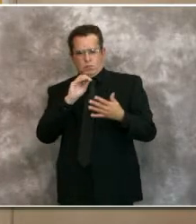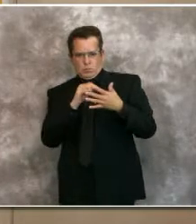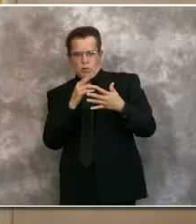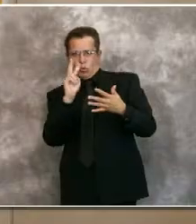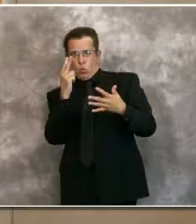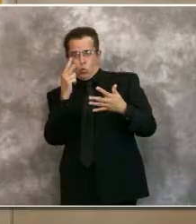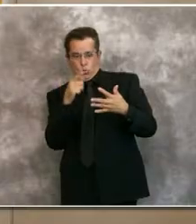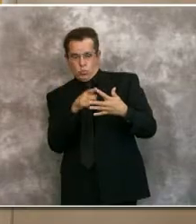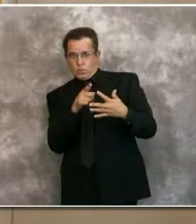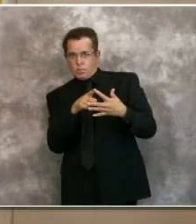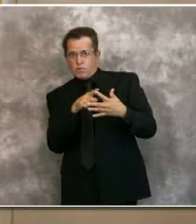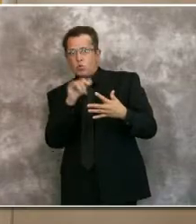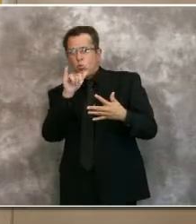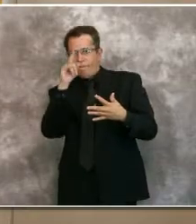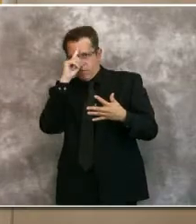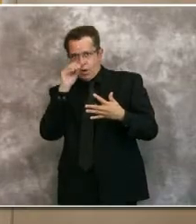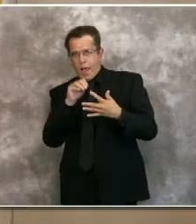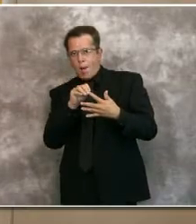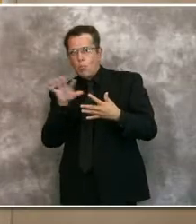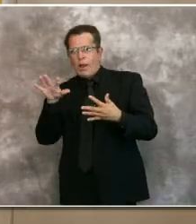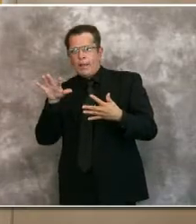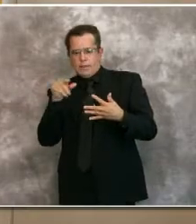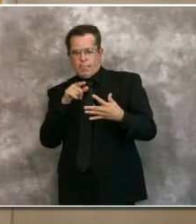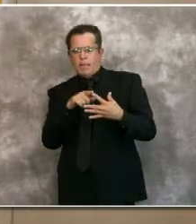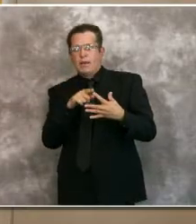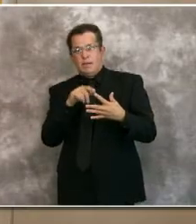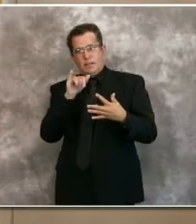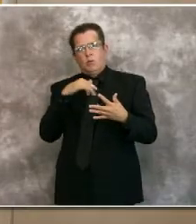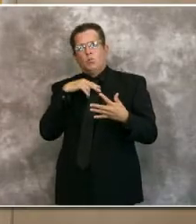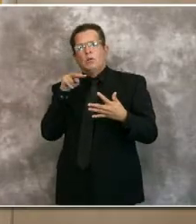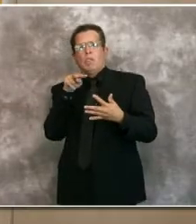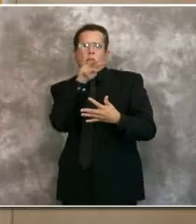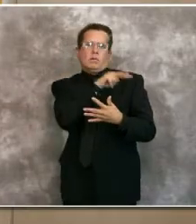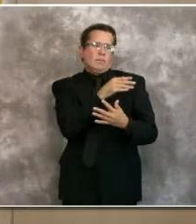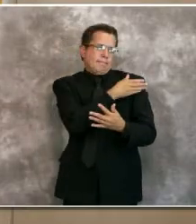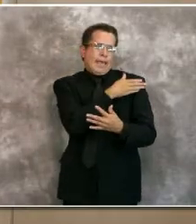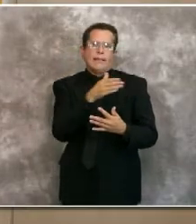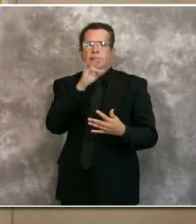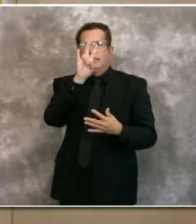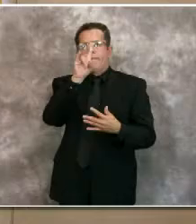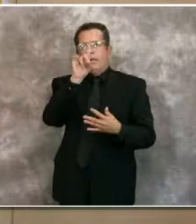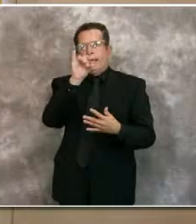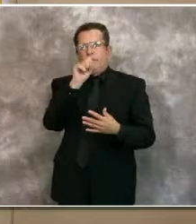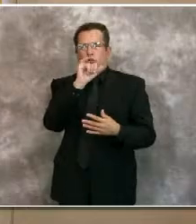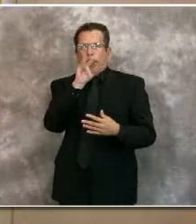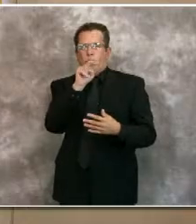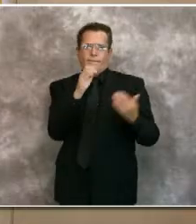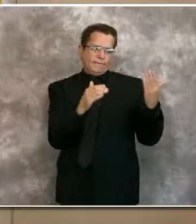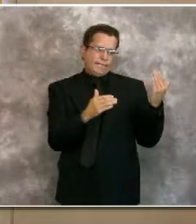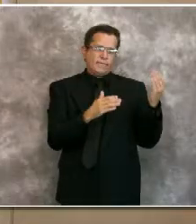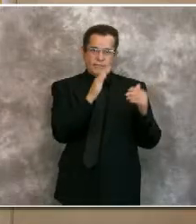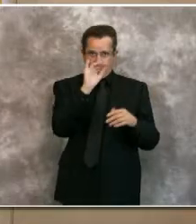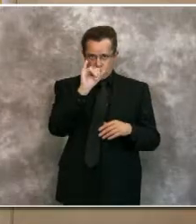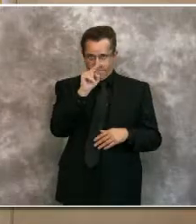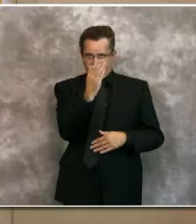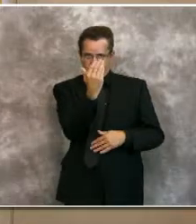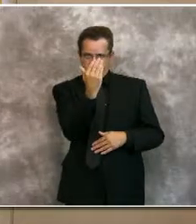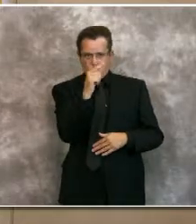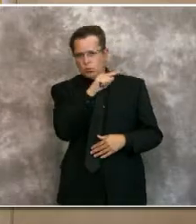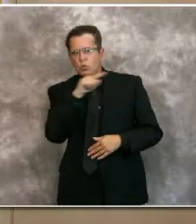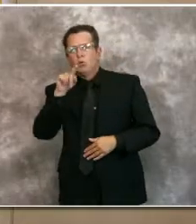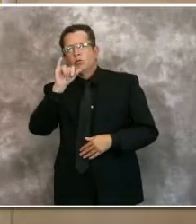2 related to the outbreaks, that is for the past 7 days from June 15th through